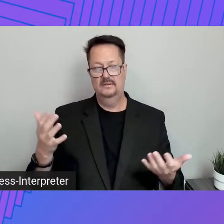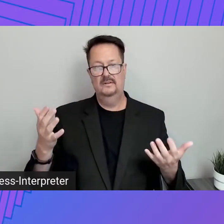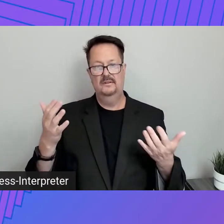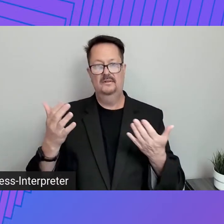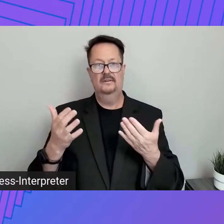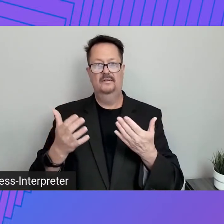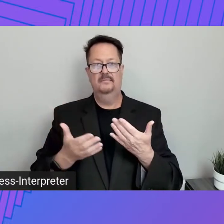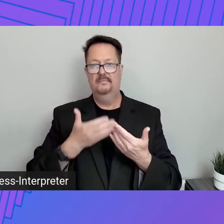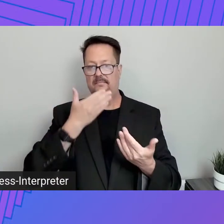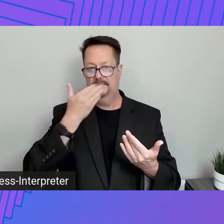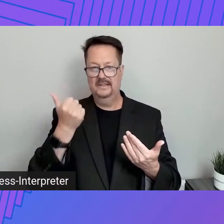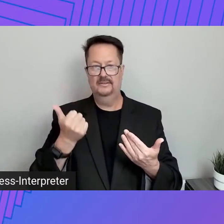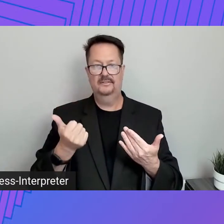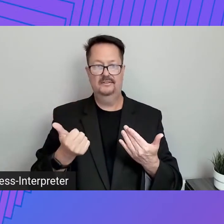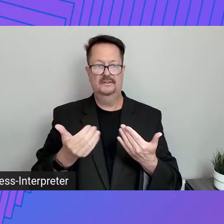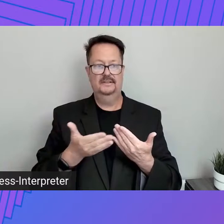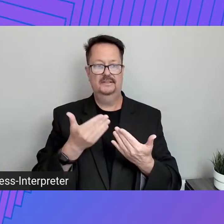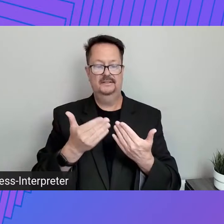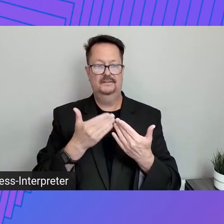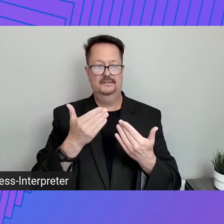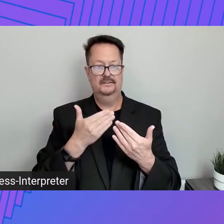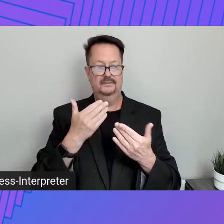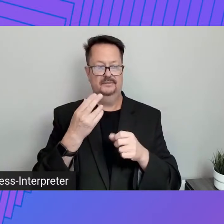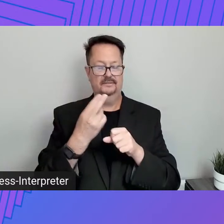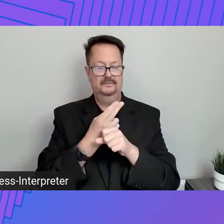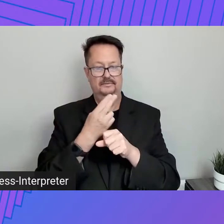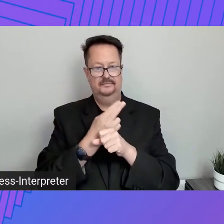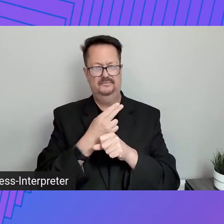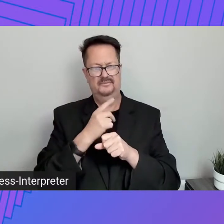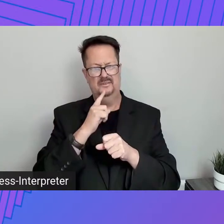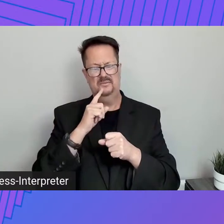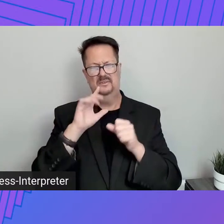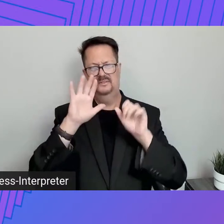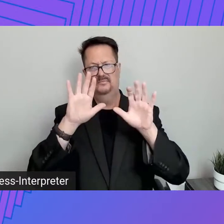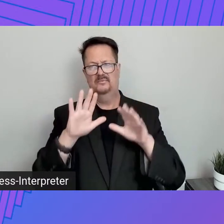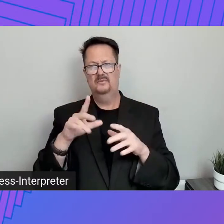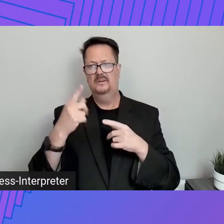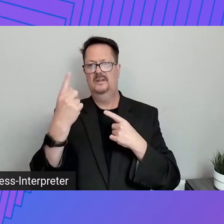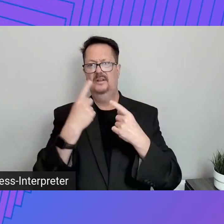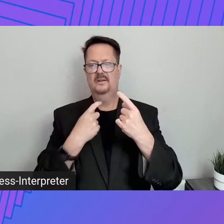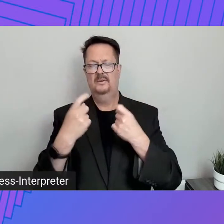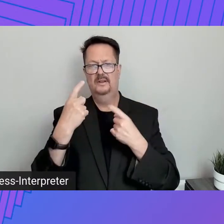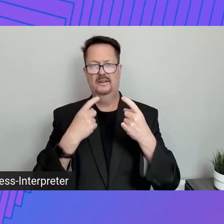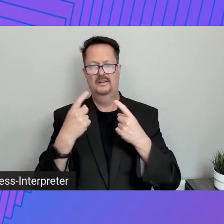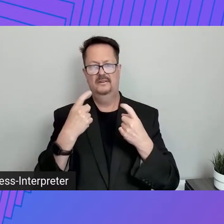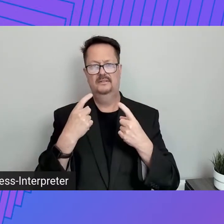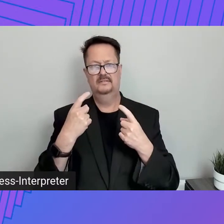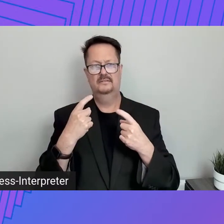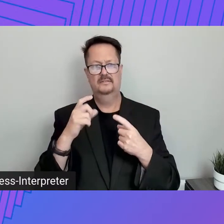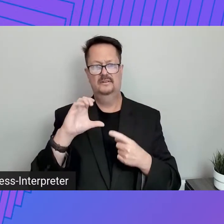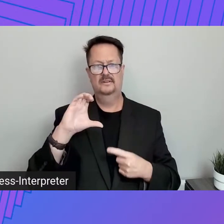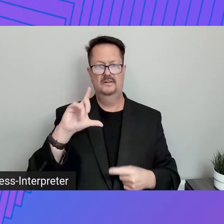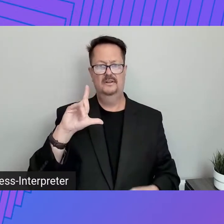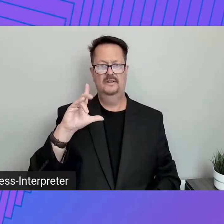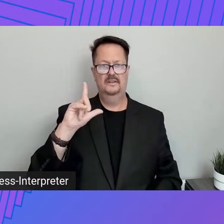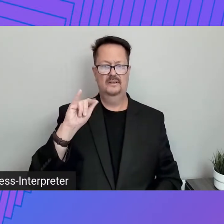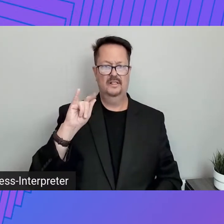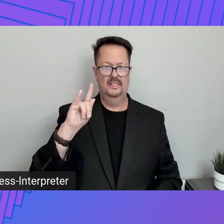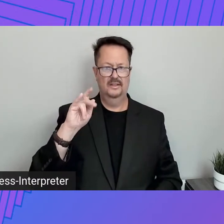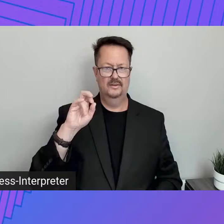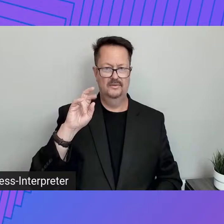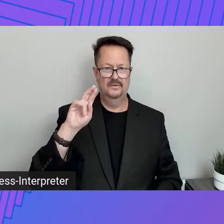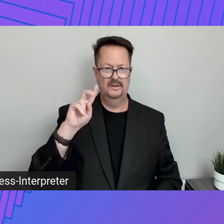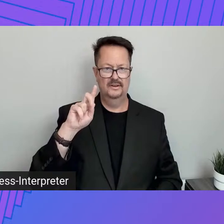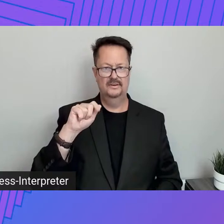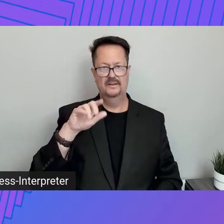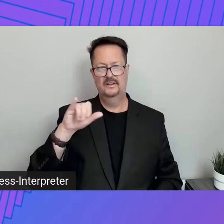easier to use. There were some great questions in chat. Both Clarinda and Yiming are going to